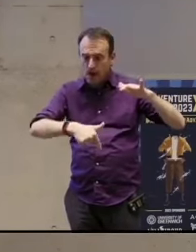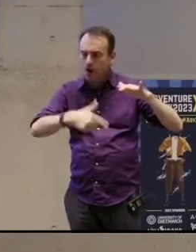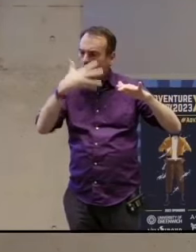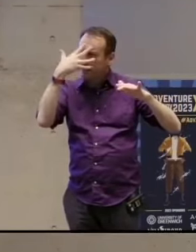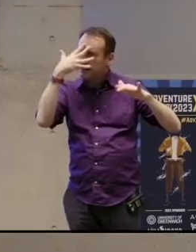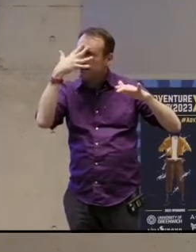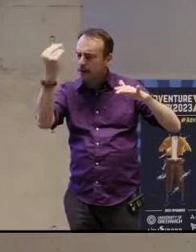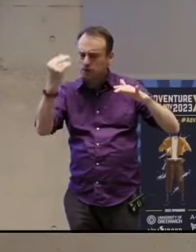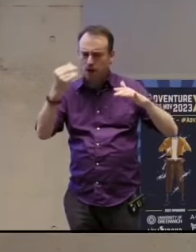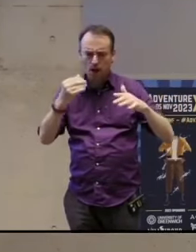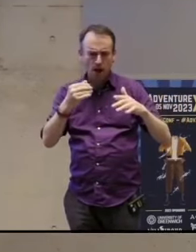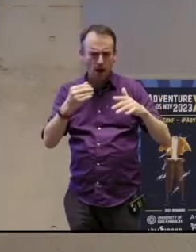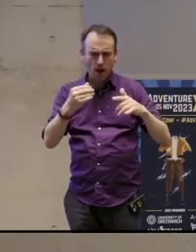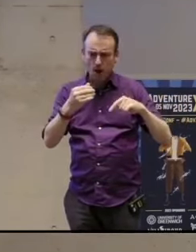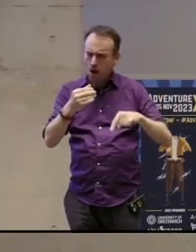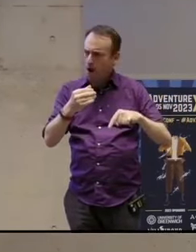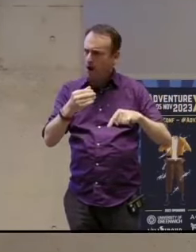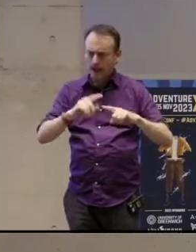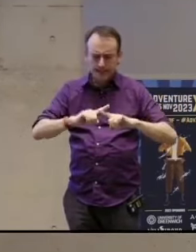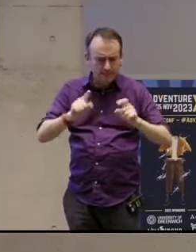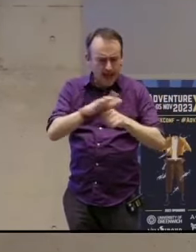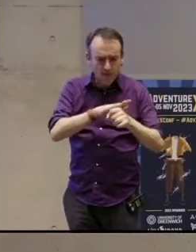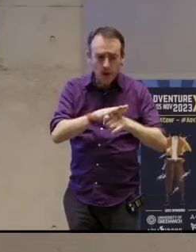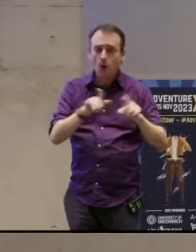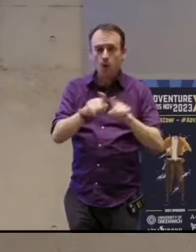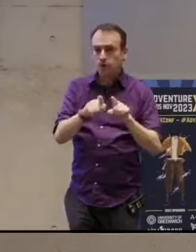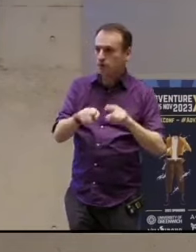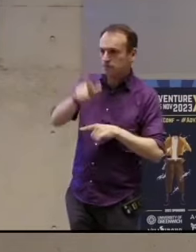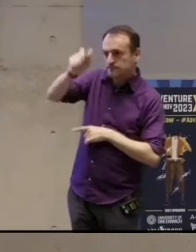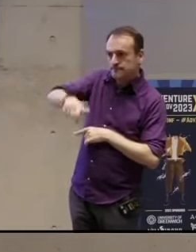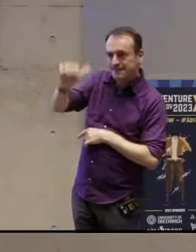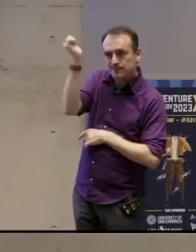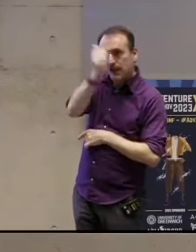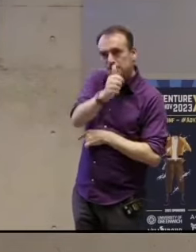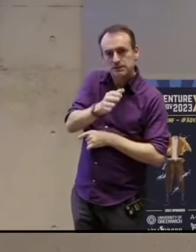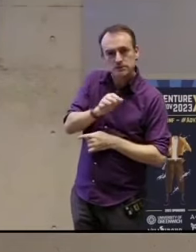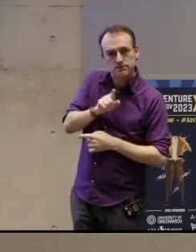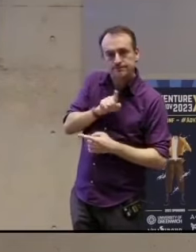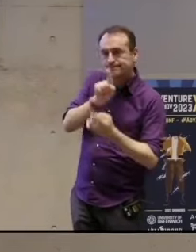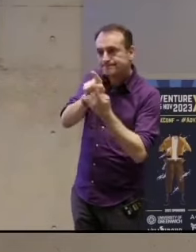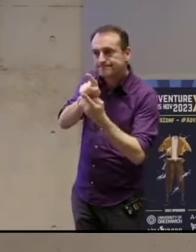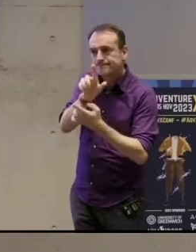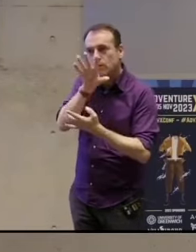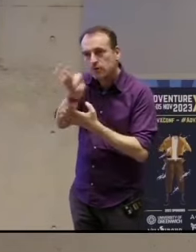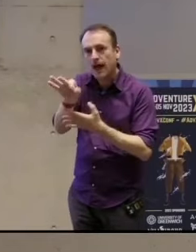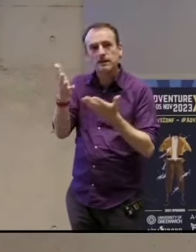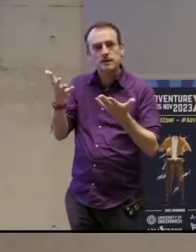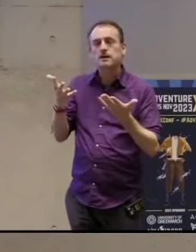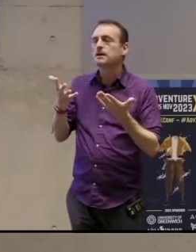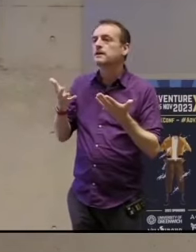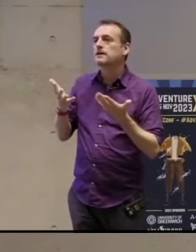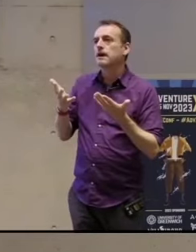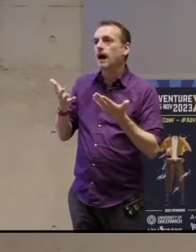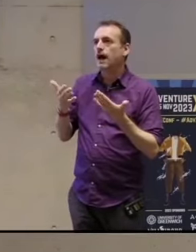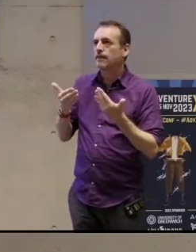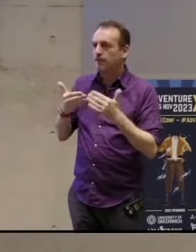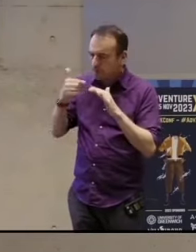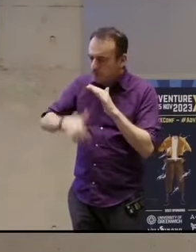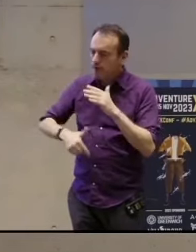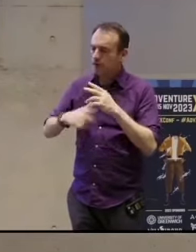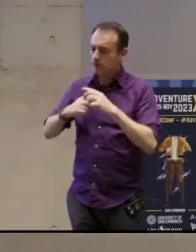to specialists to sort of gain further research, so on and so forth. It's a very